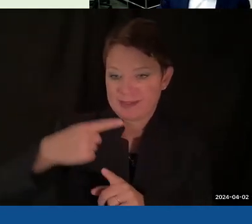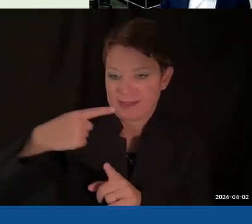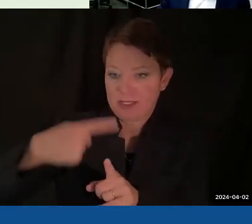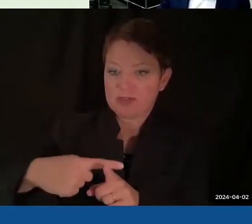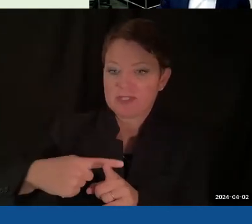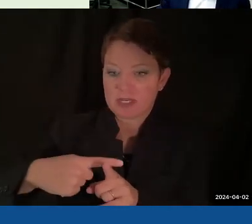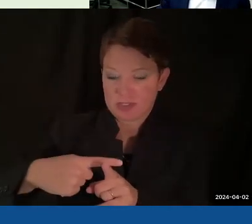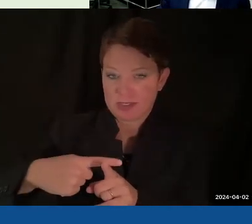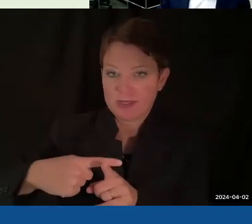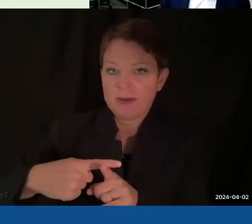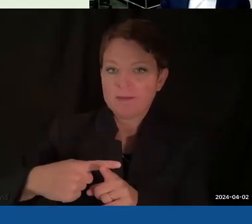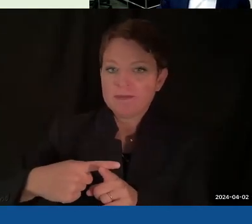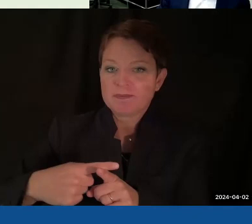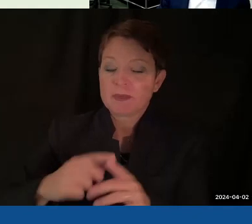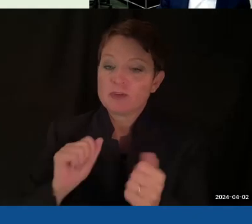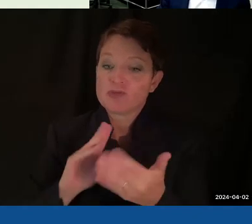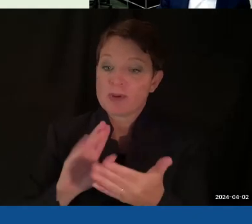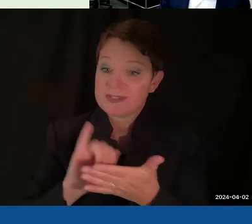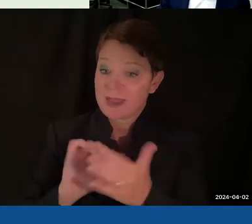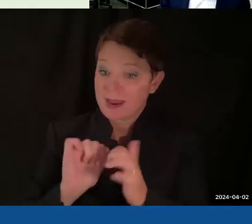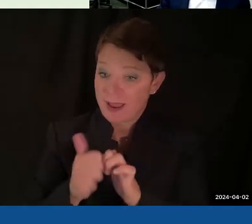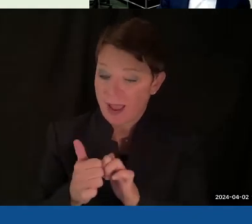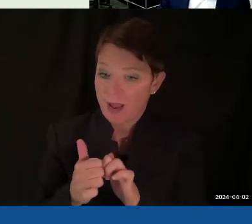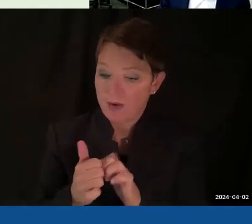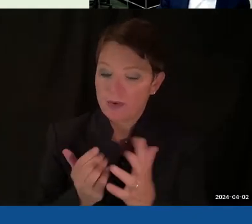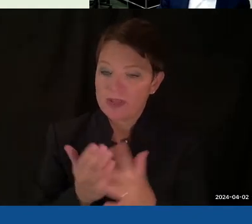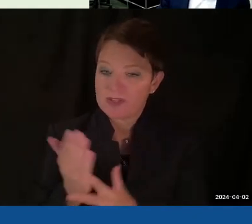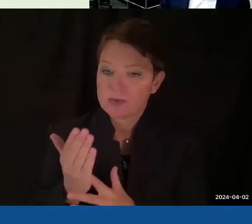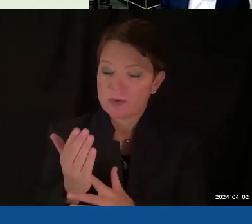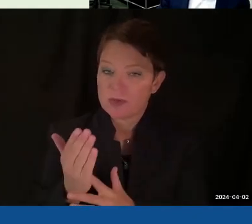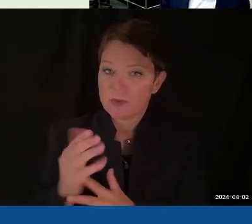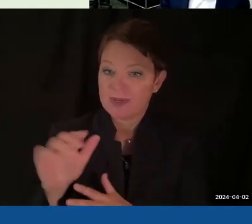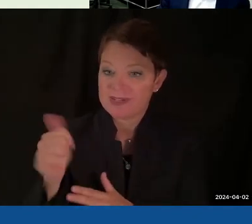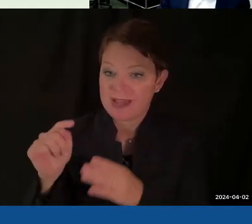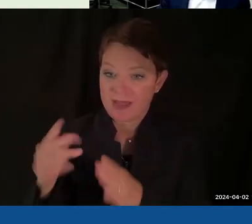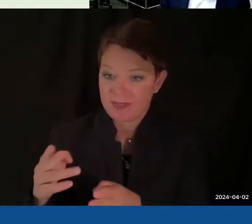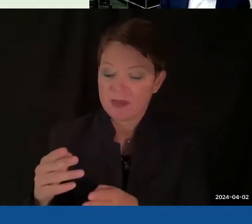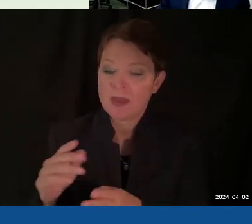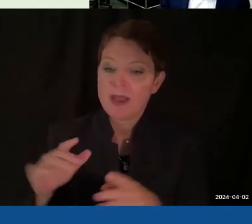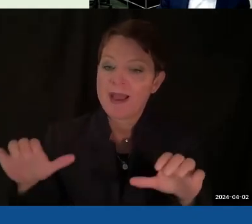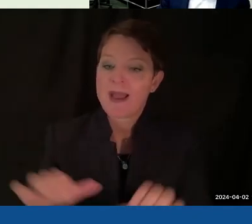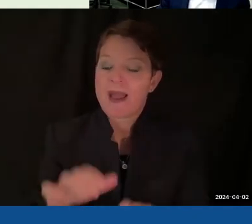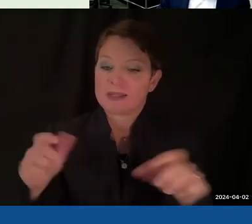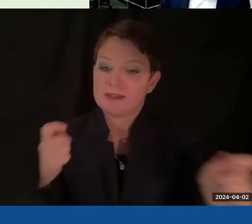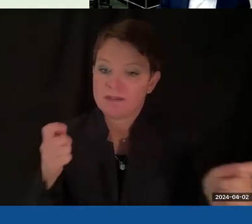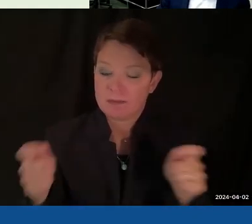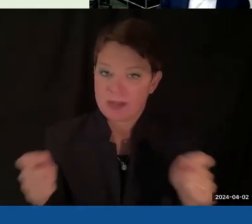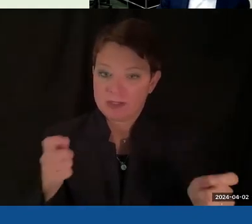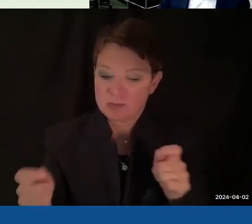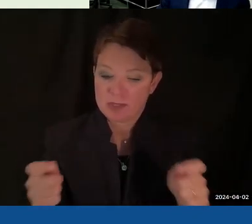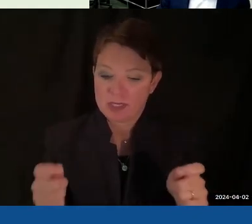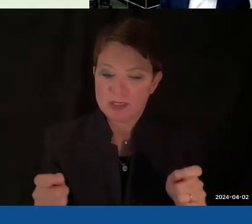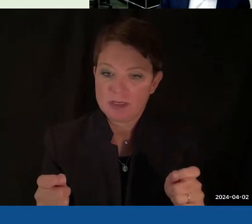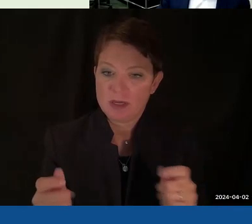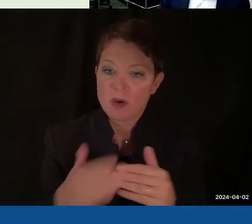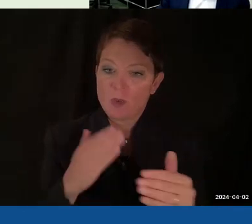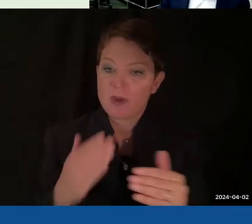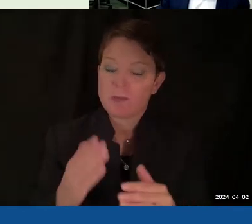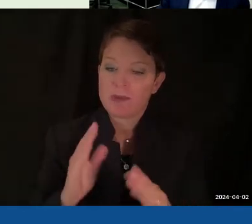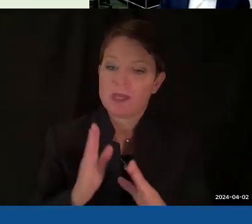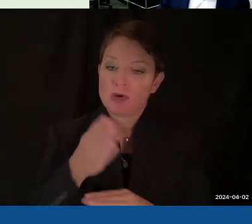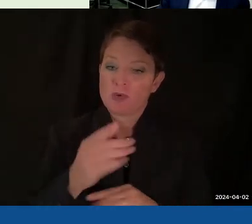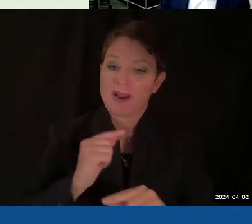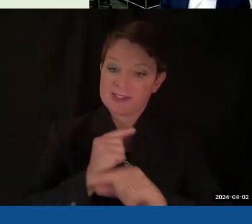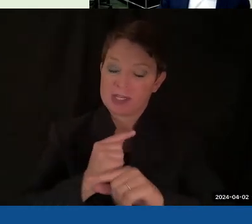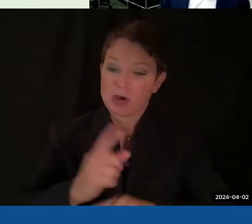intersection. And how we'll address this, again, is through the TEMP, where we'll have active management, whether it be crossing guards,